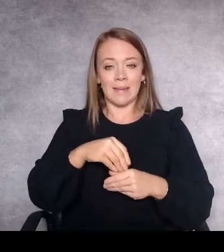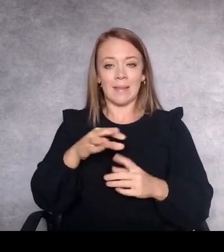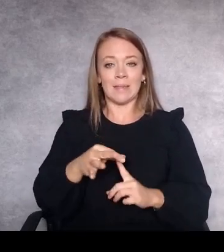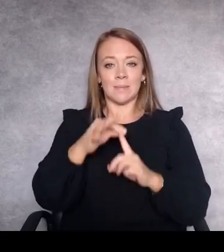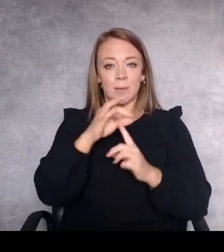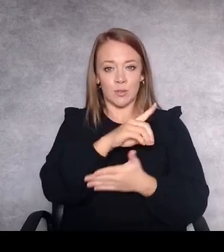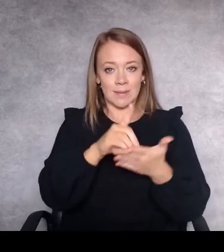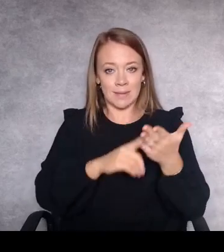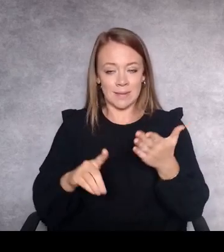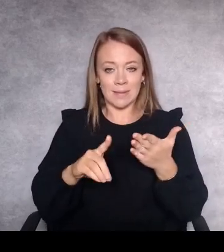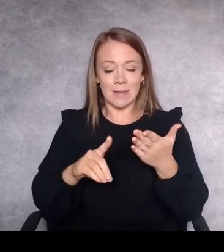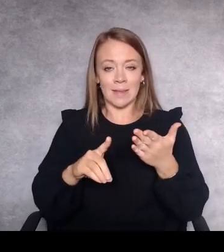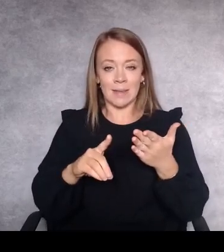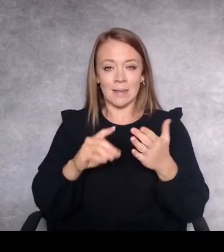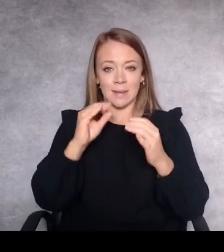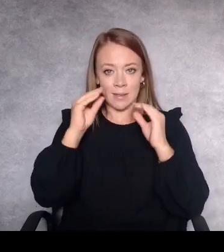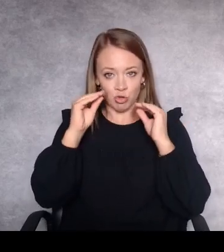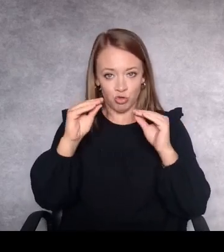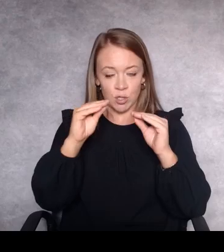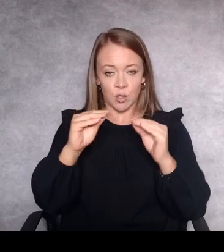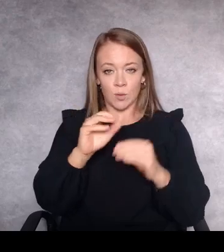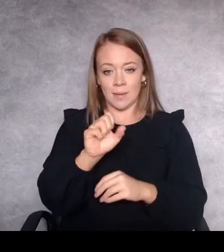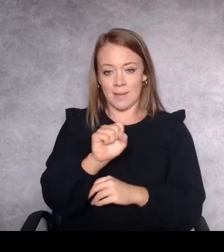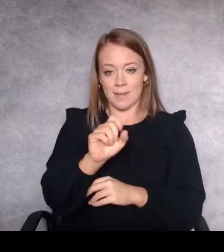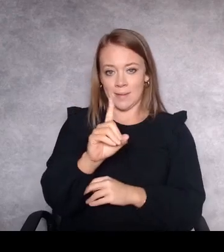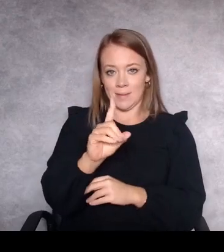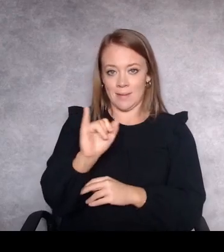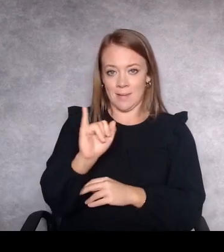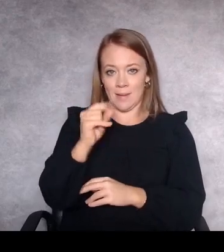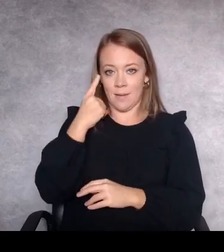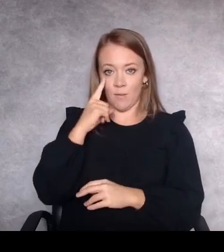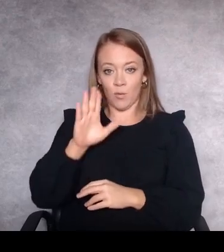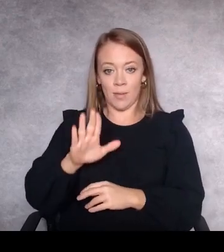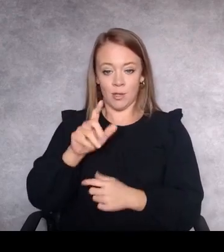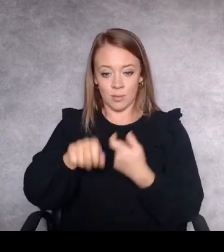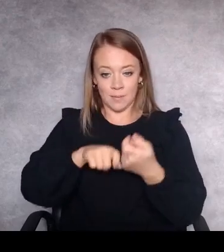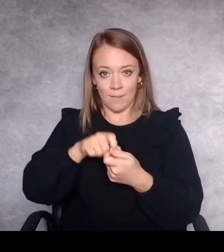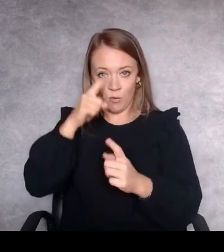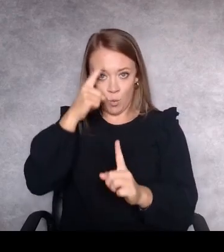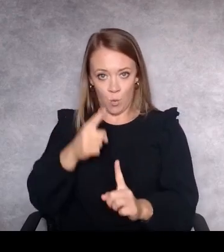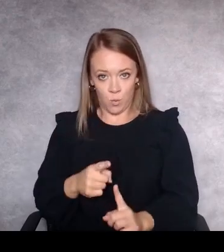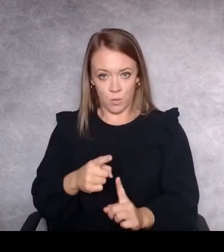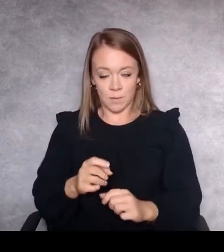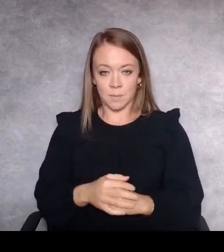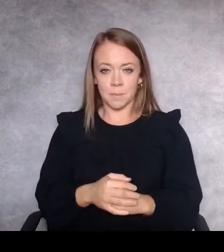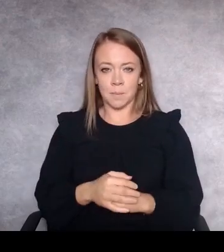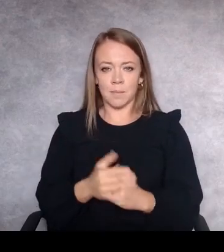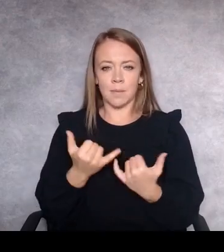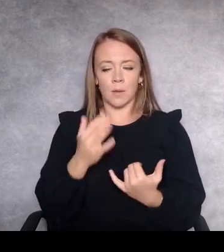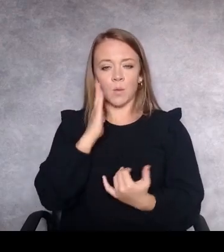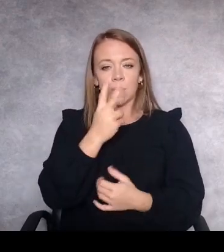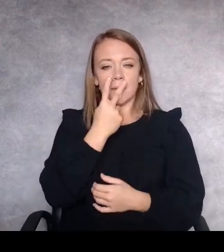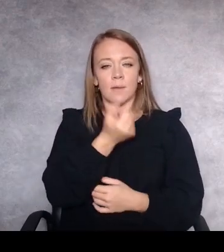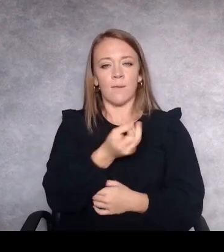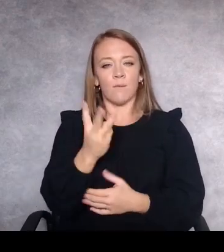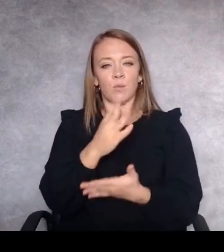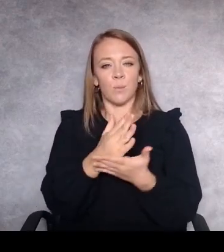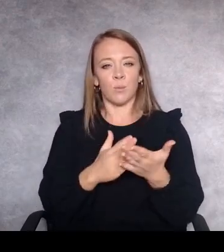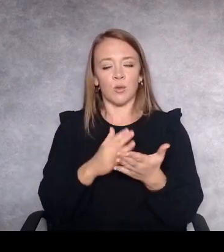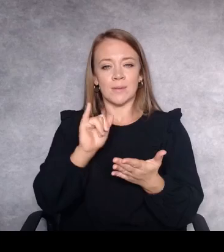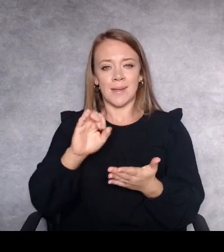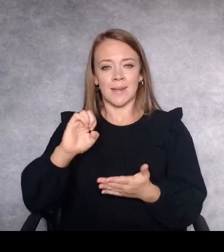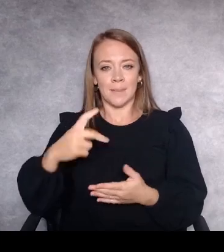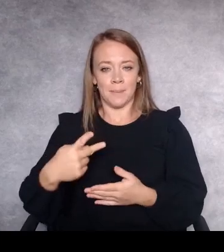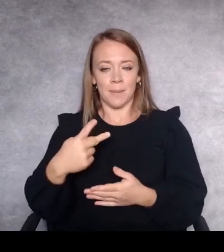designed instruction, or SDI, for the goals. Now let's look at a few pieces of the IEP that